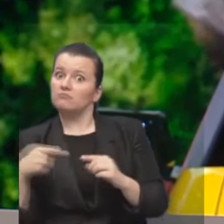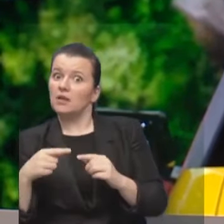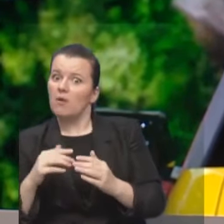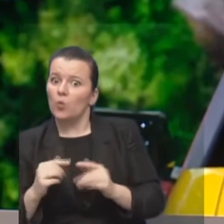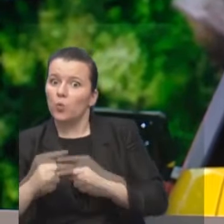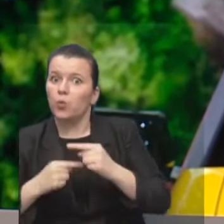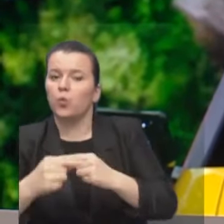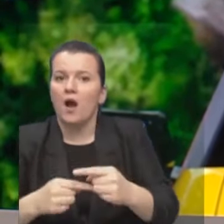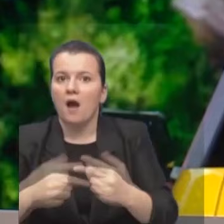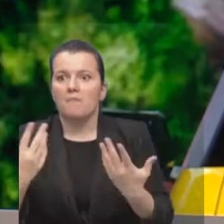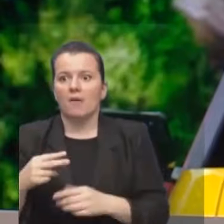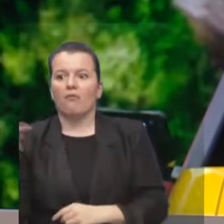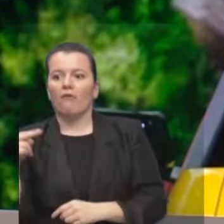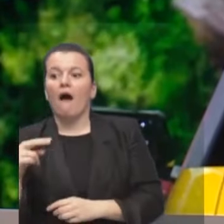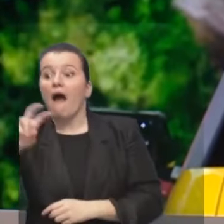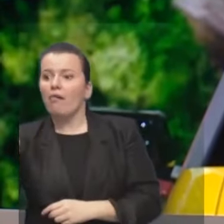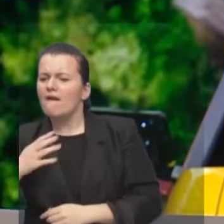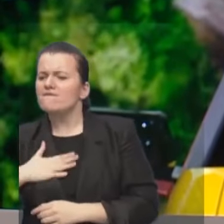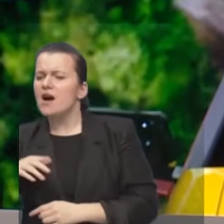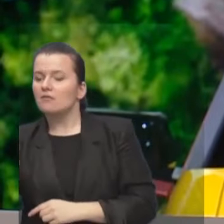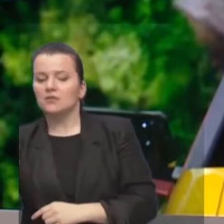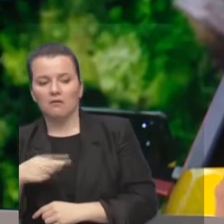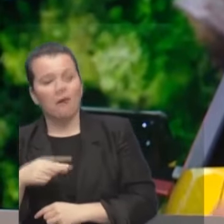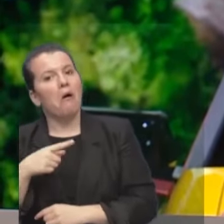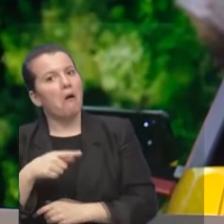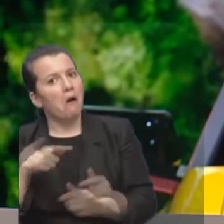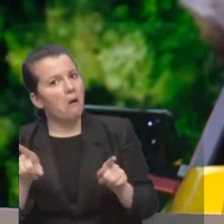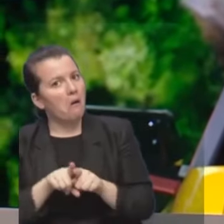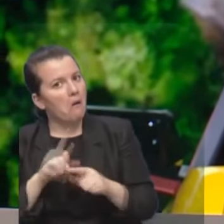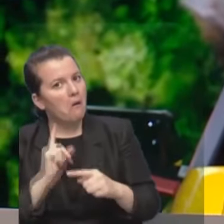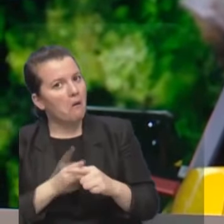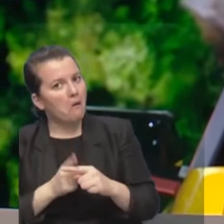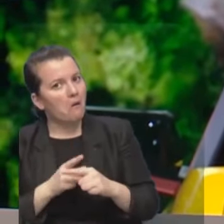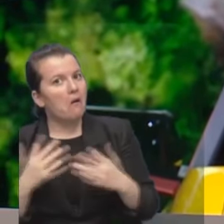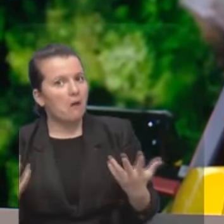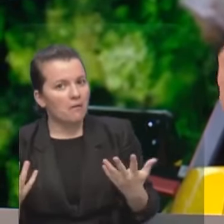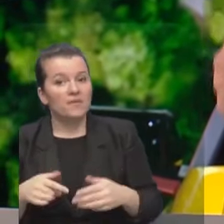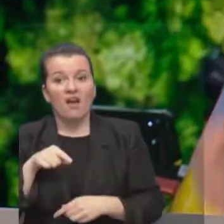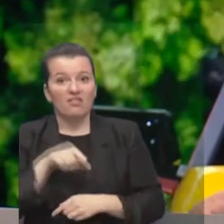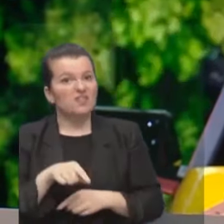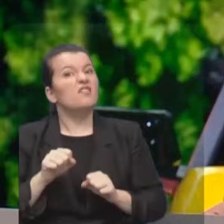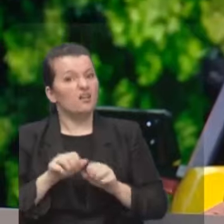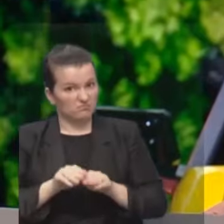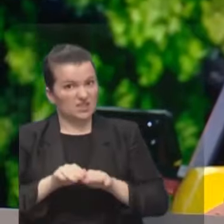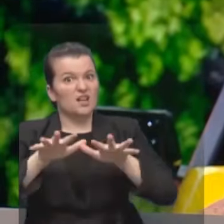and with the alliance we do have, we can achieve economies of scale, and we can scale up indeed our developments